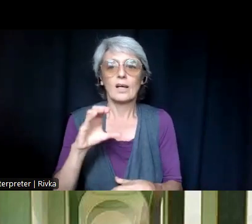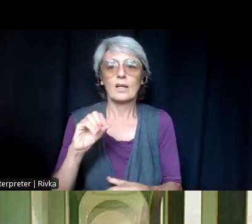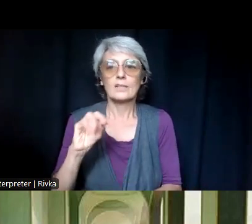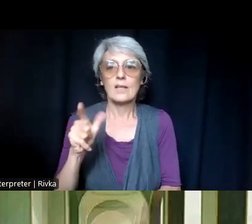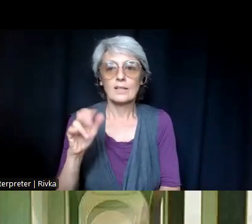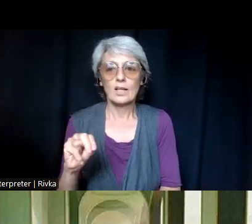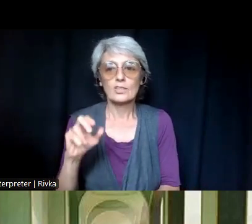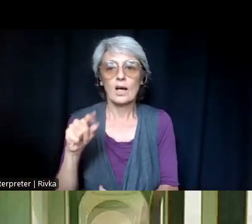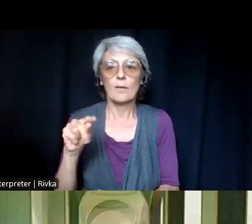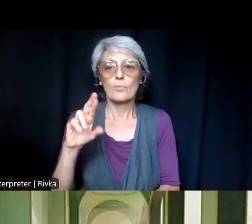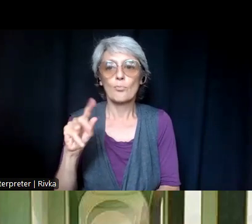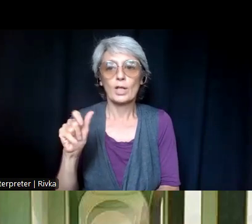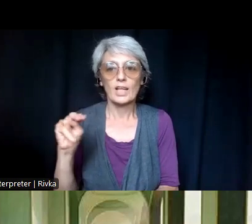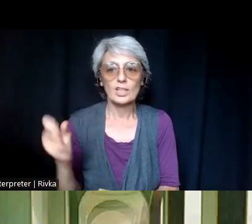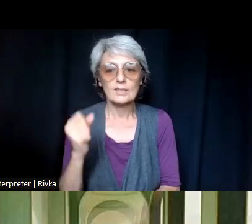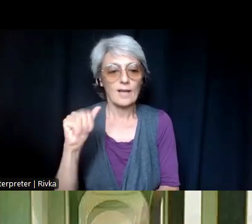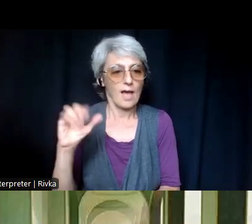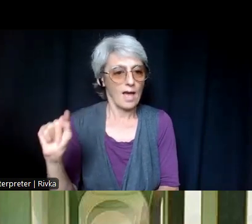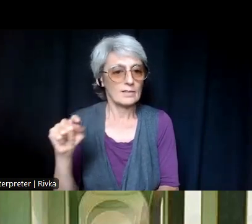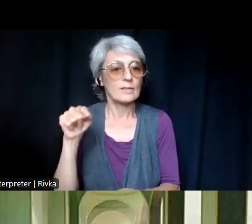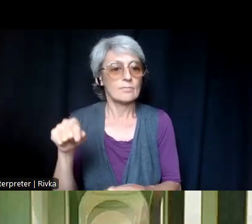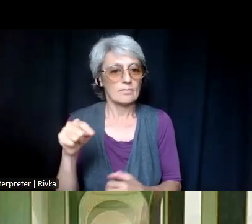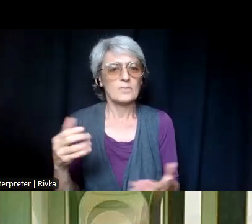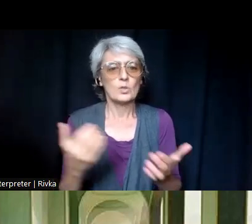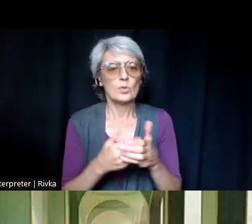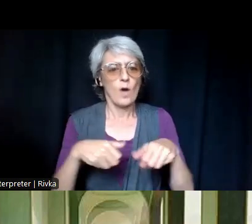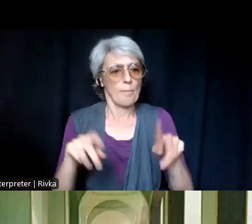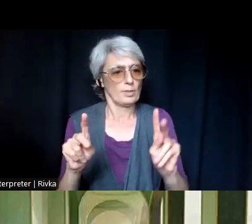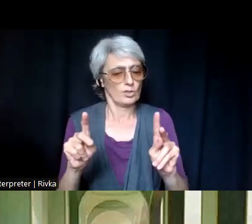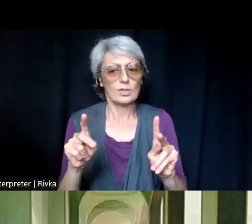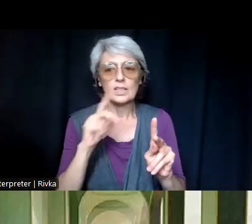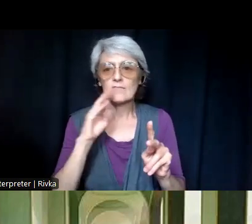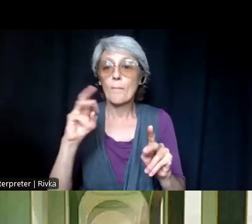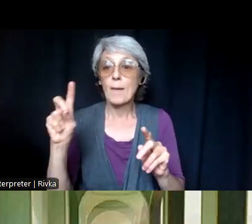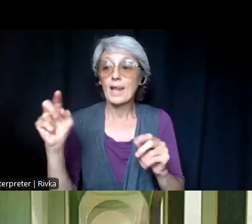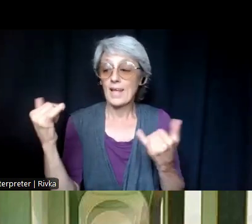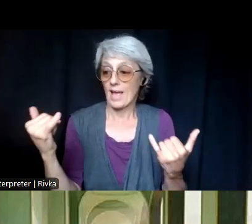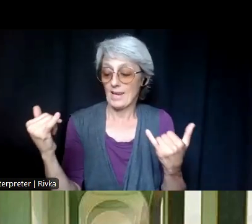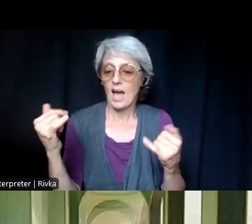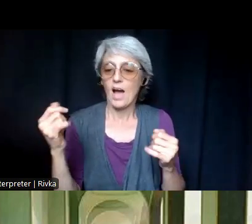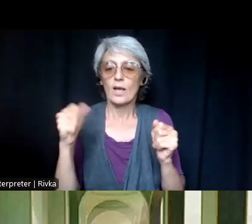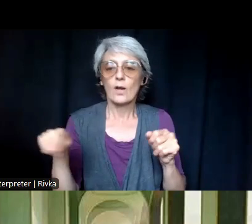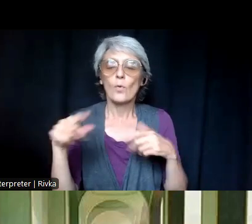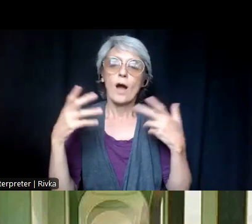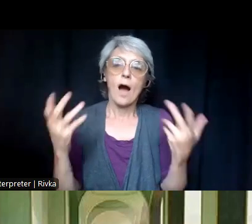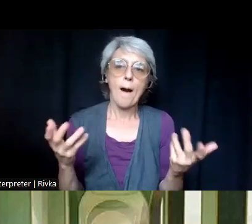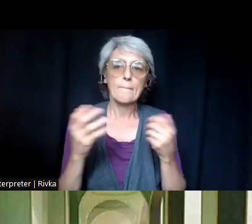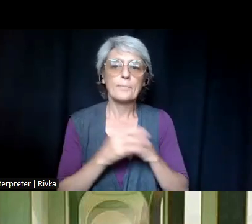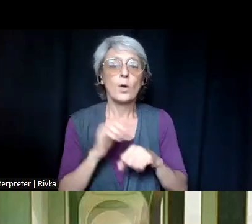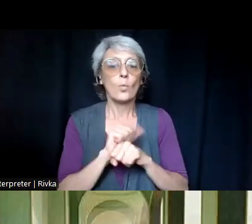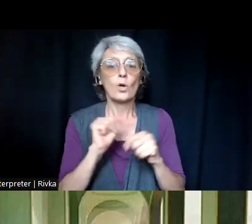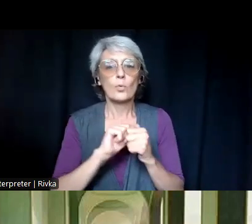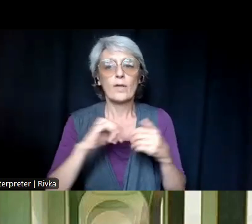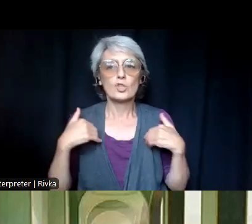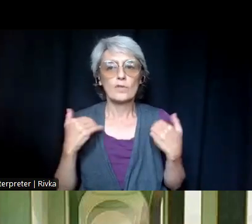new opportunities for Medicaid to work with juvenile justice partners